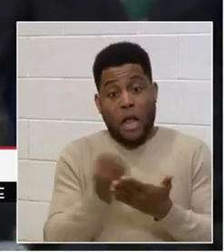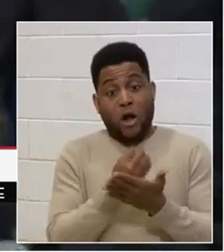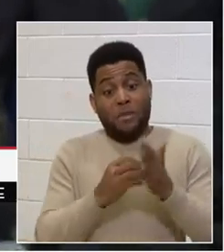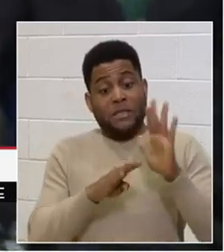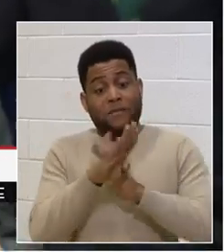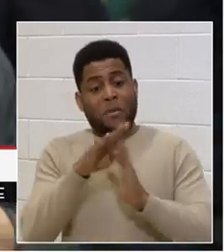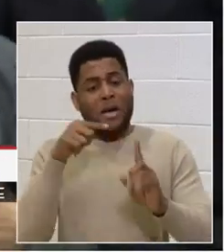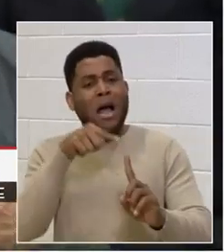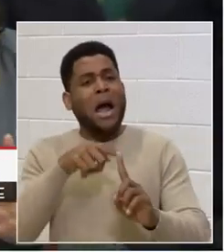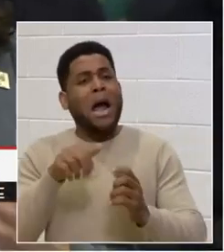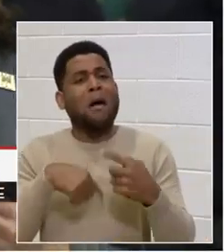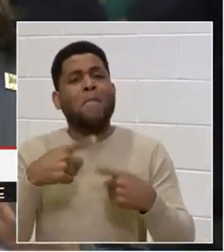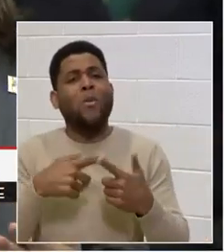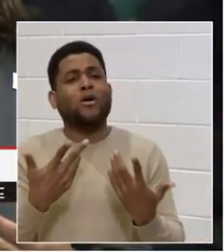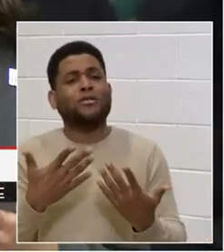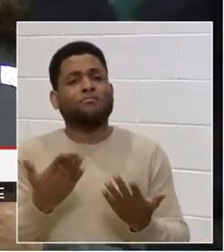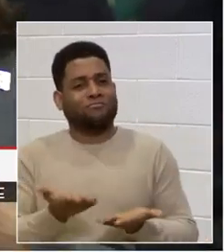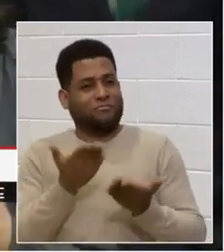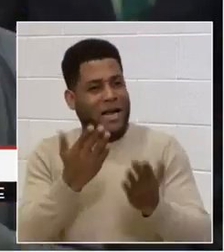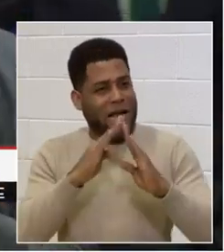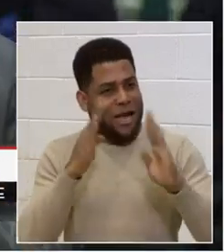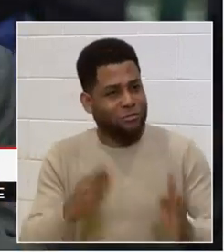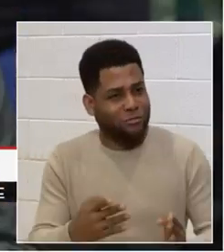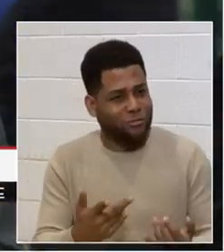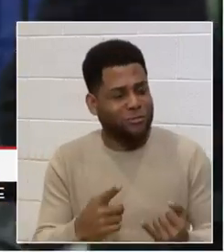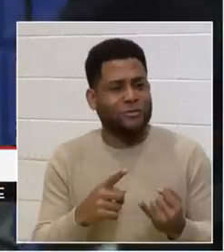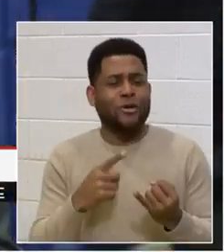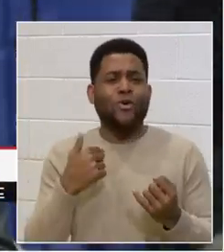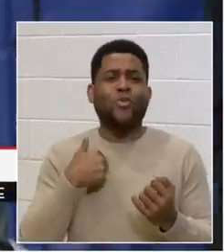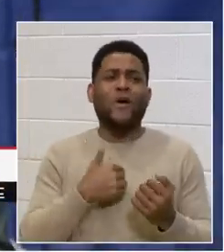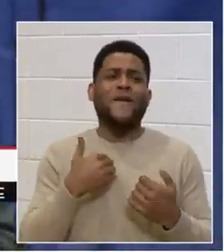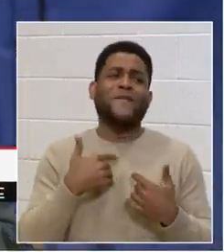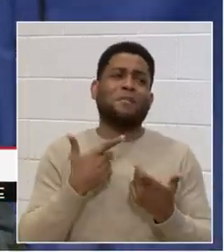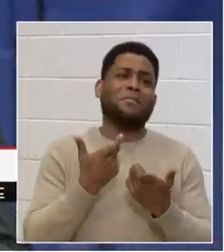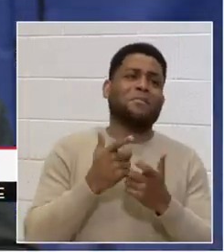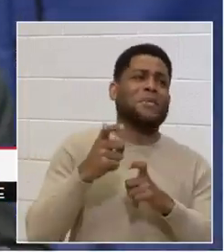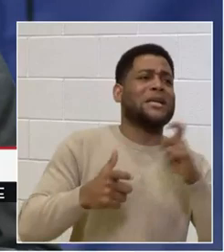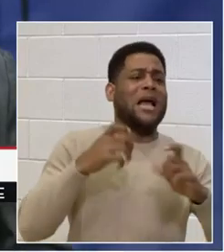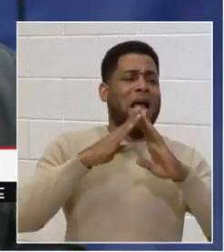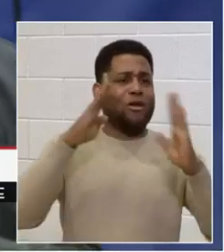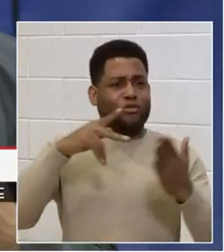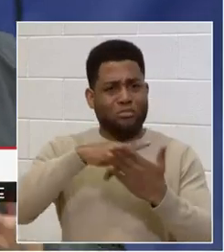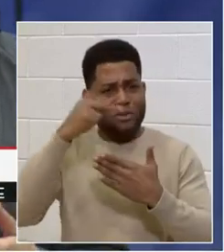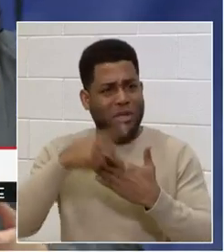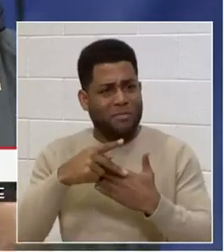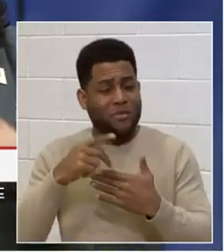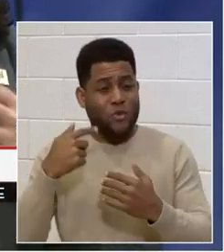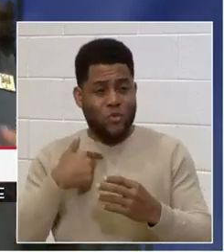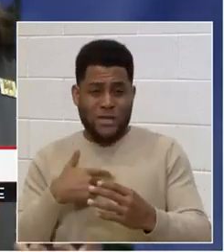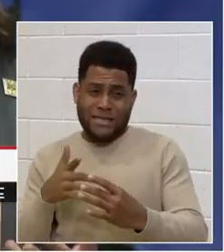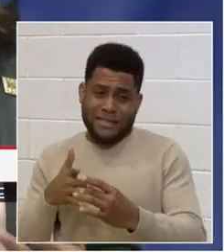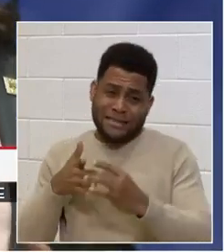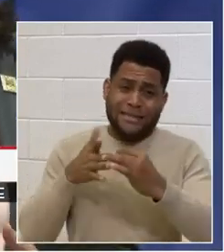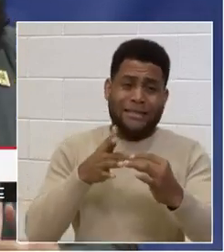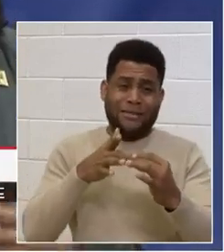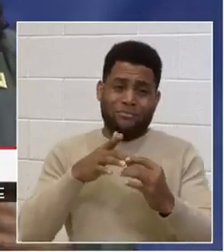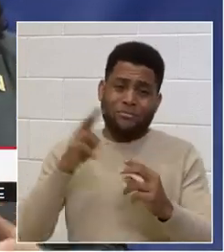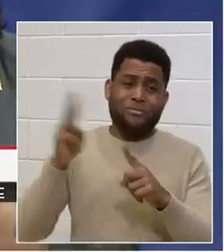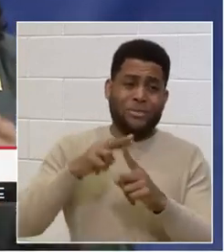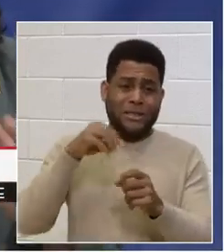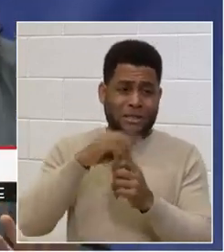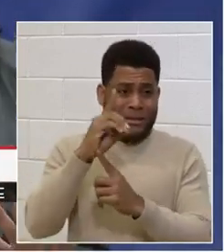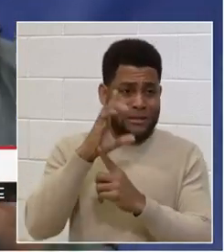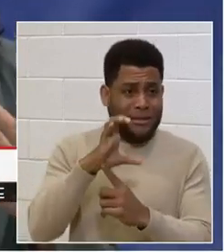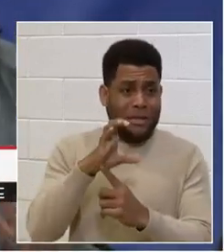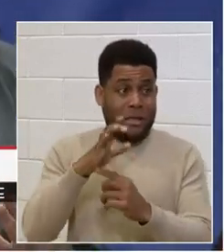have a major housing program, and we have been a leader in DC across the region and across the country